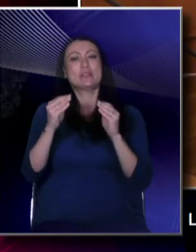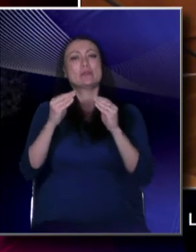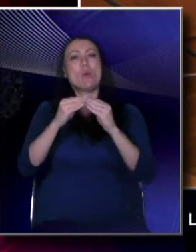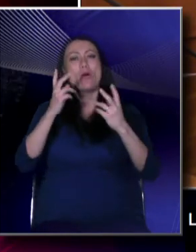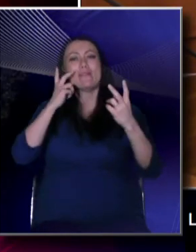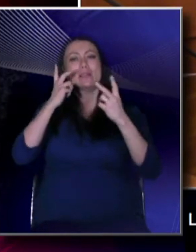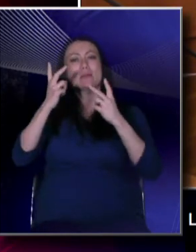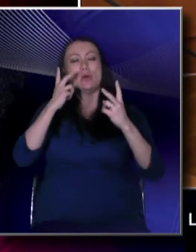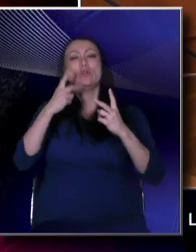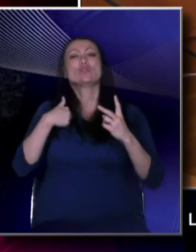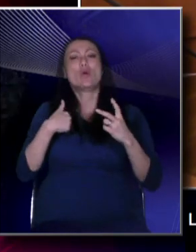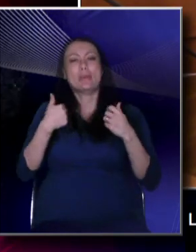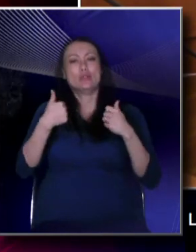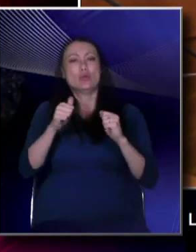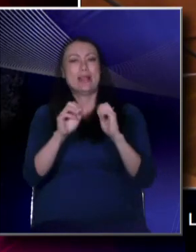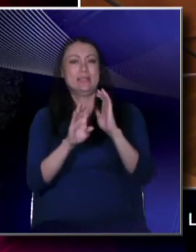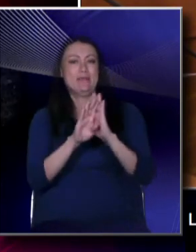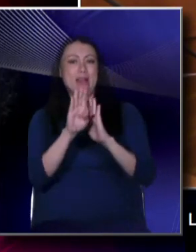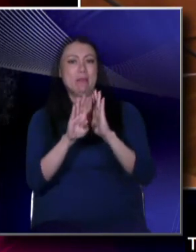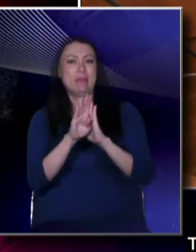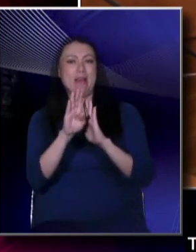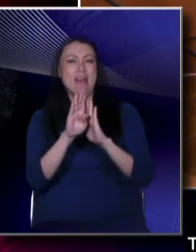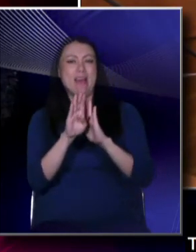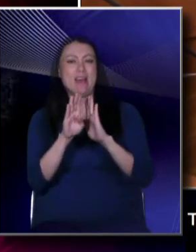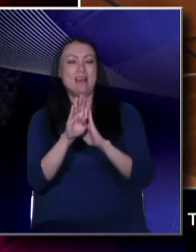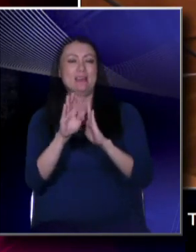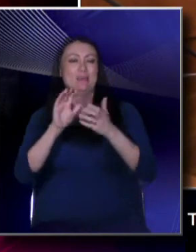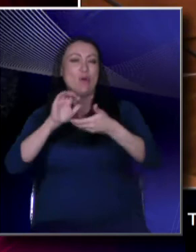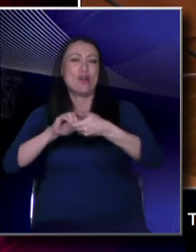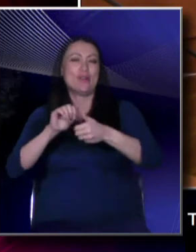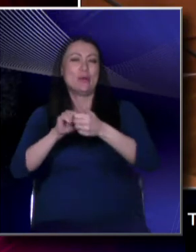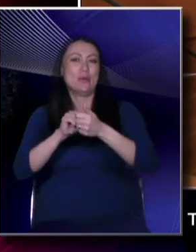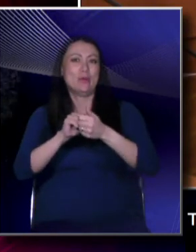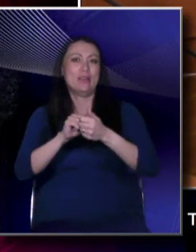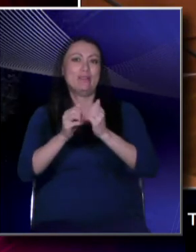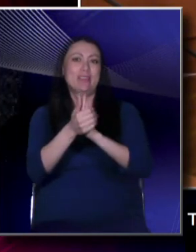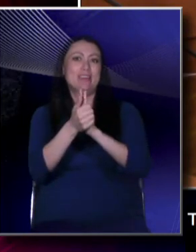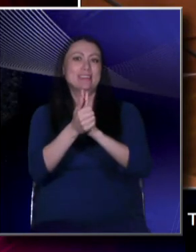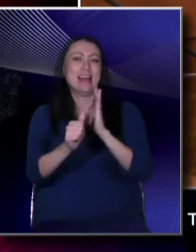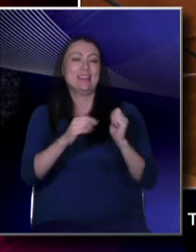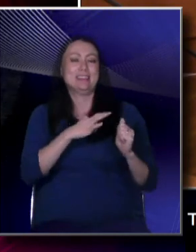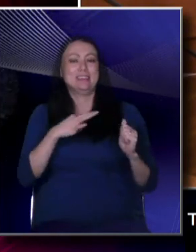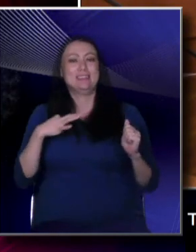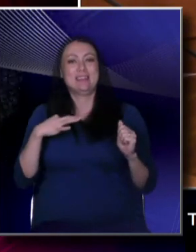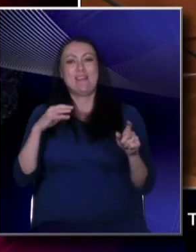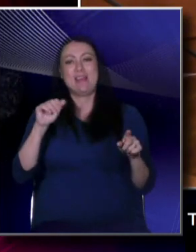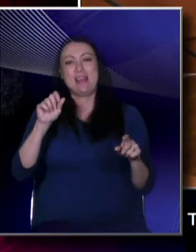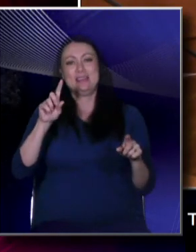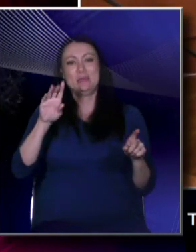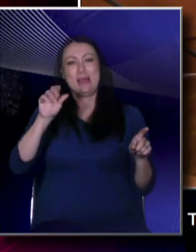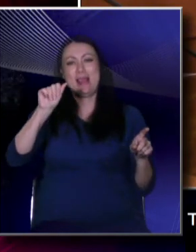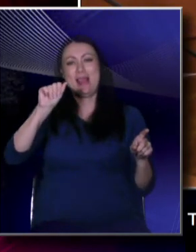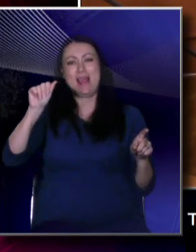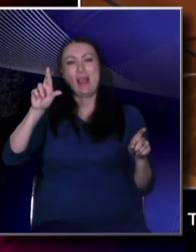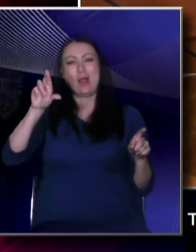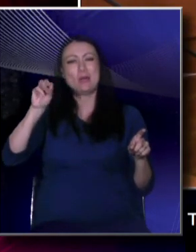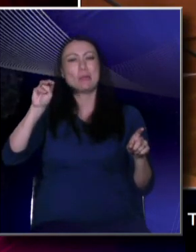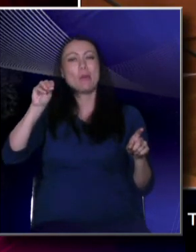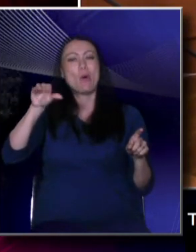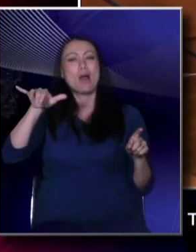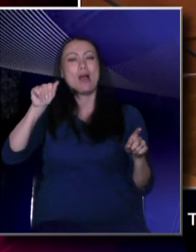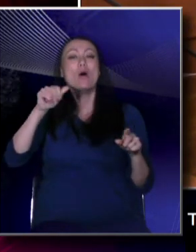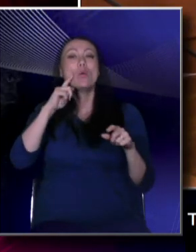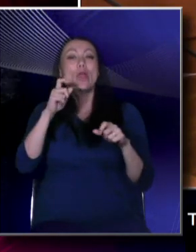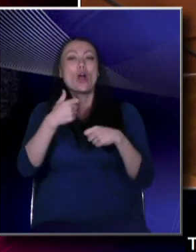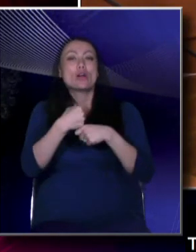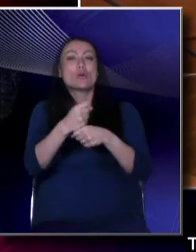working on that with the talented staff at ASDB, Erin Moya. And we are developing a brochure that will then